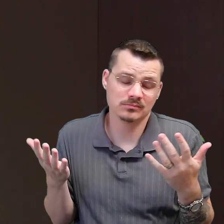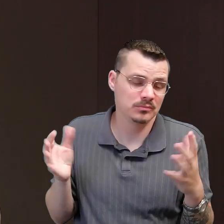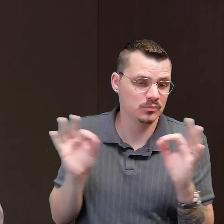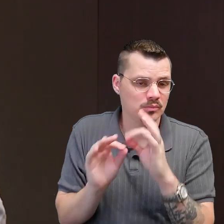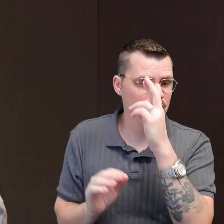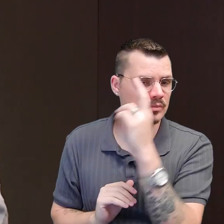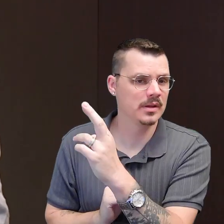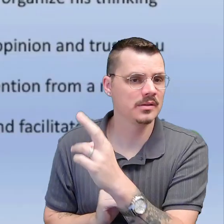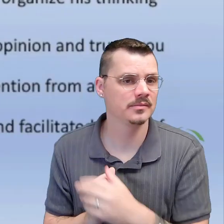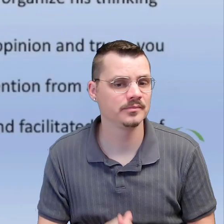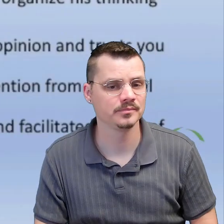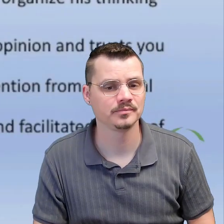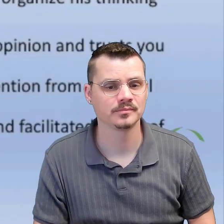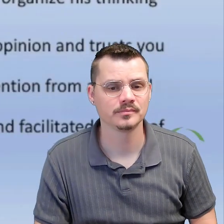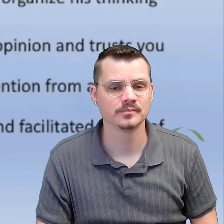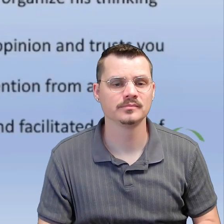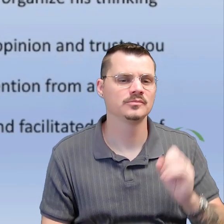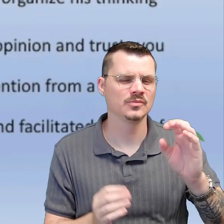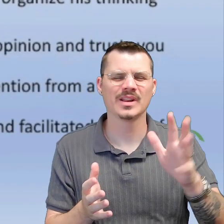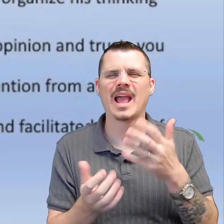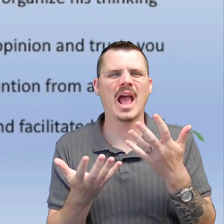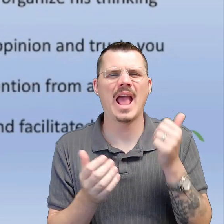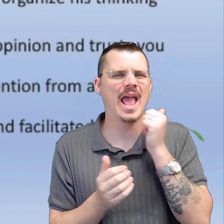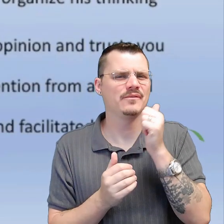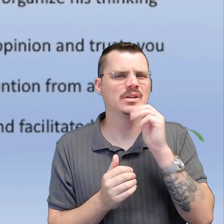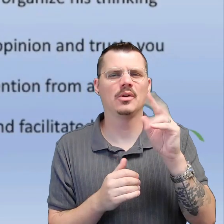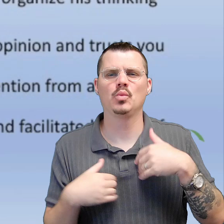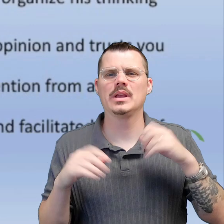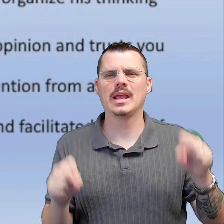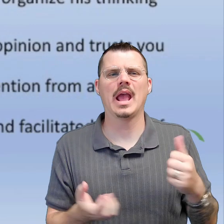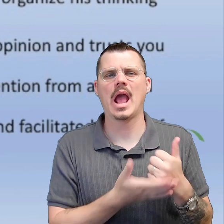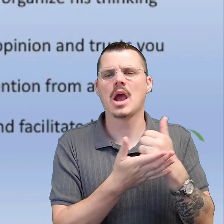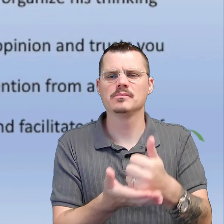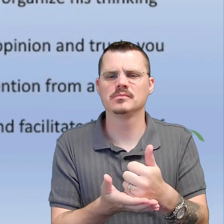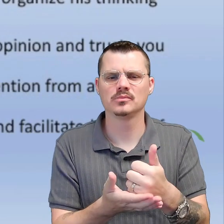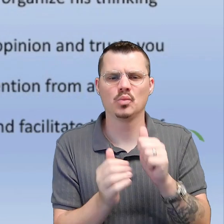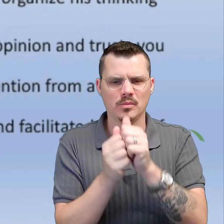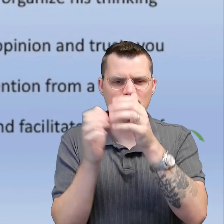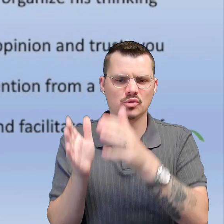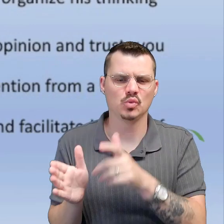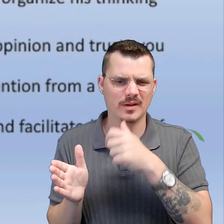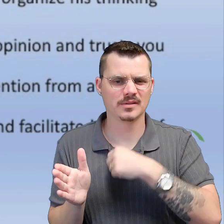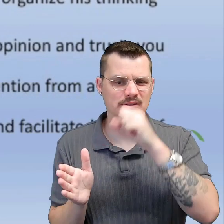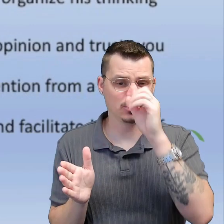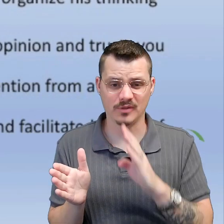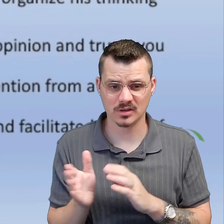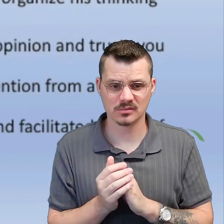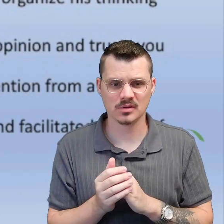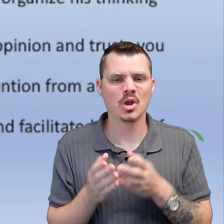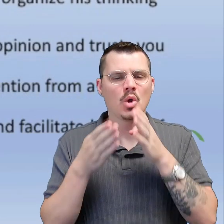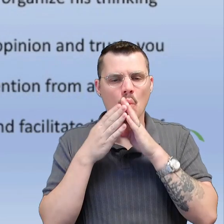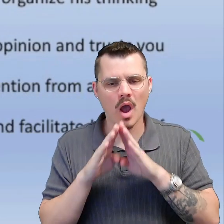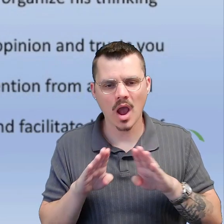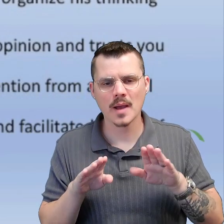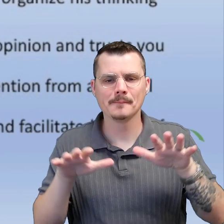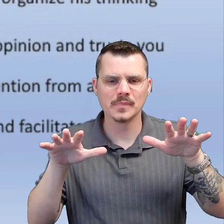Everybody respects it. So, everyday ways to help a person with schizophrenia.